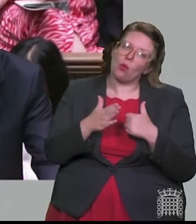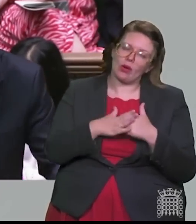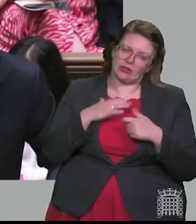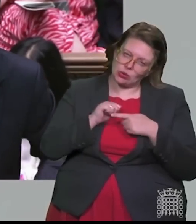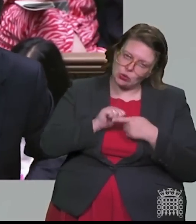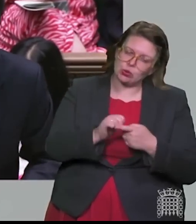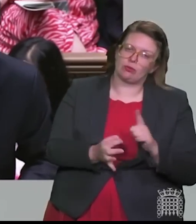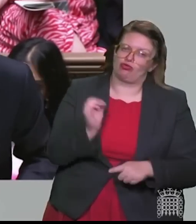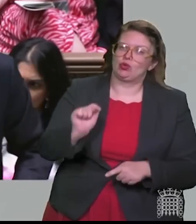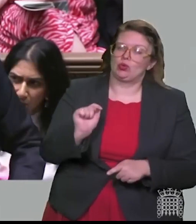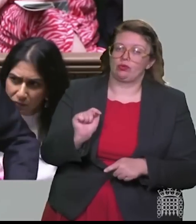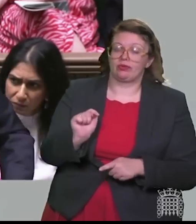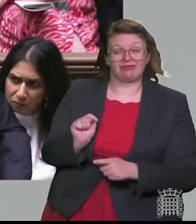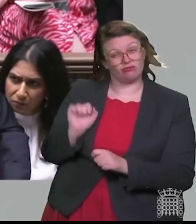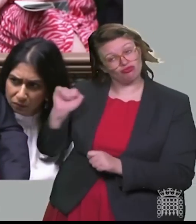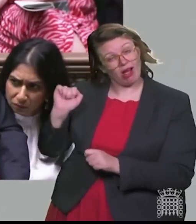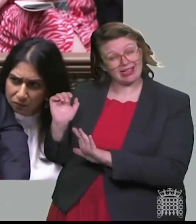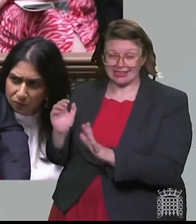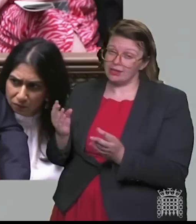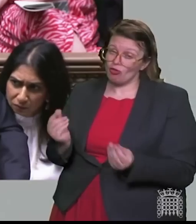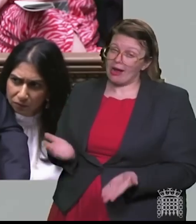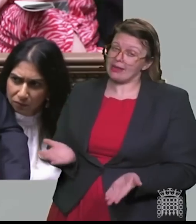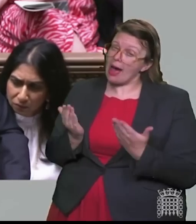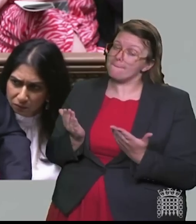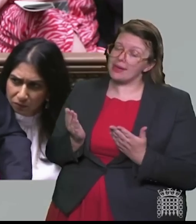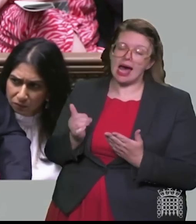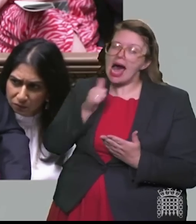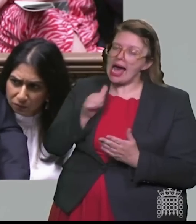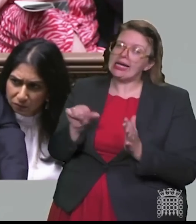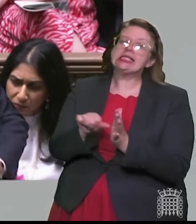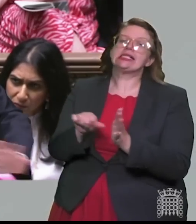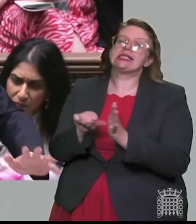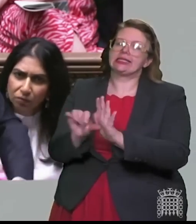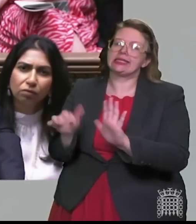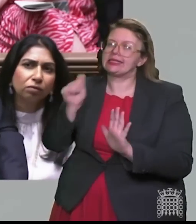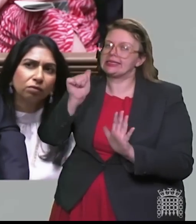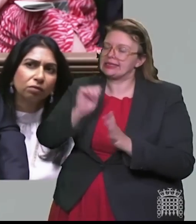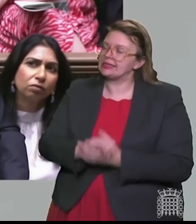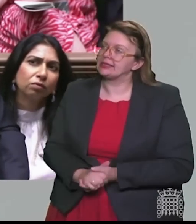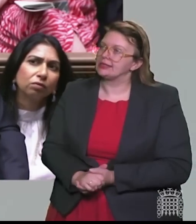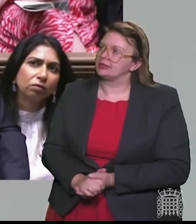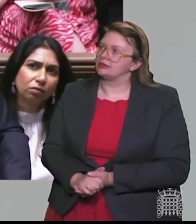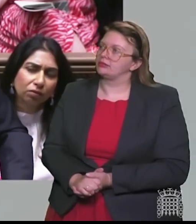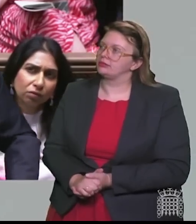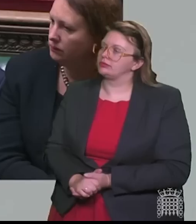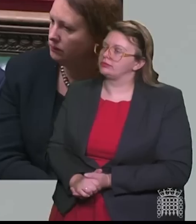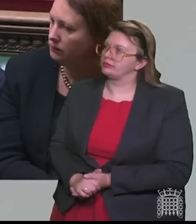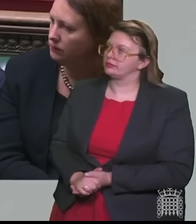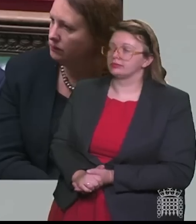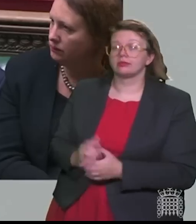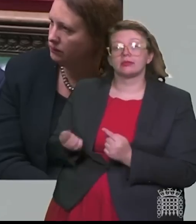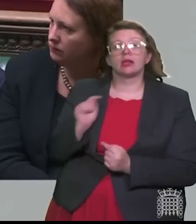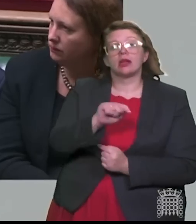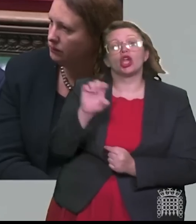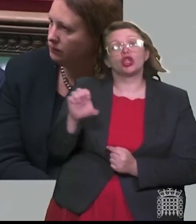to do. The Honourable Gentleman's right to highlight the impact of food inflation, which is too high, common here in levels that we've seen in other